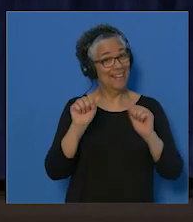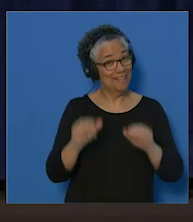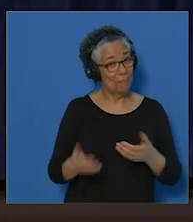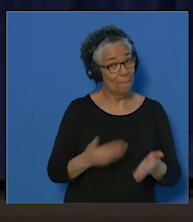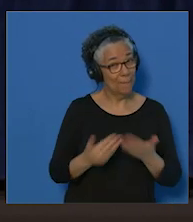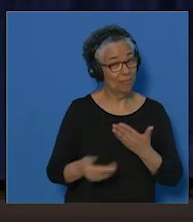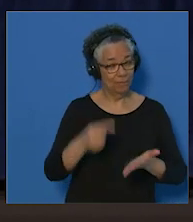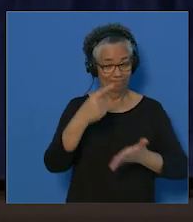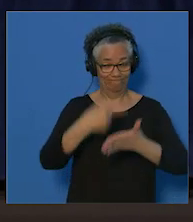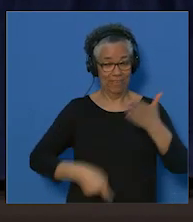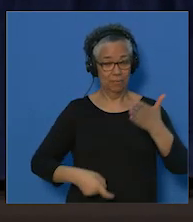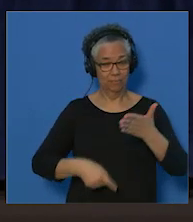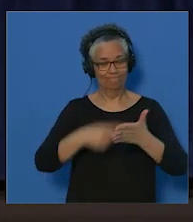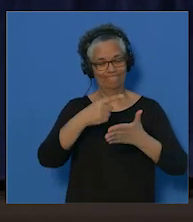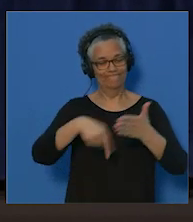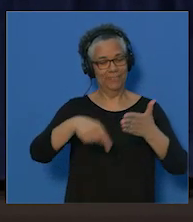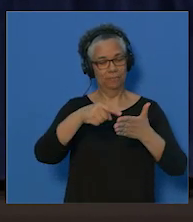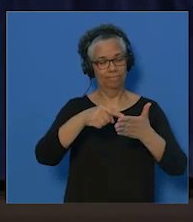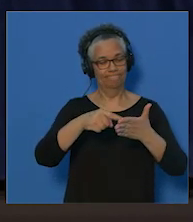under the law.